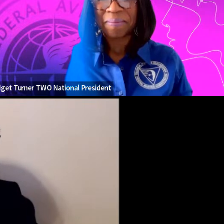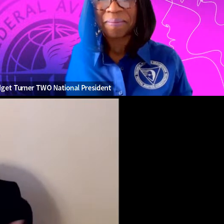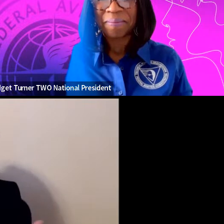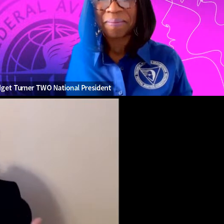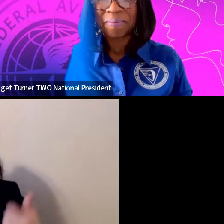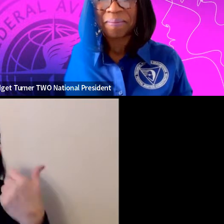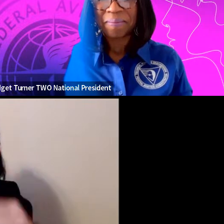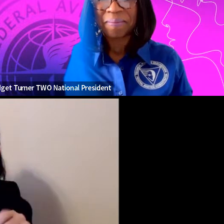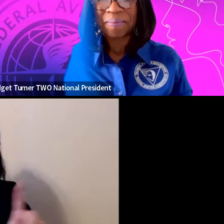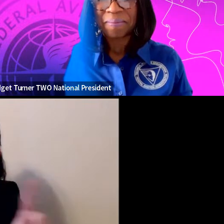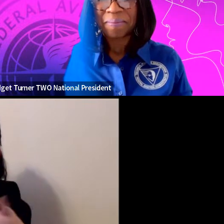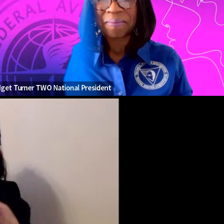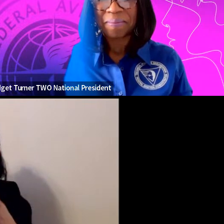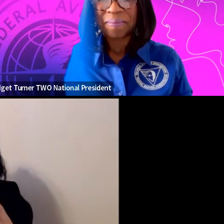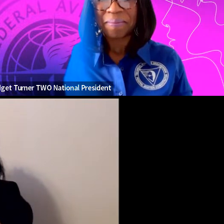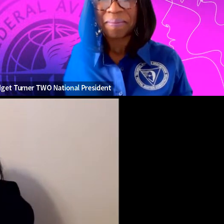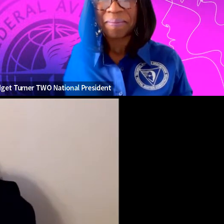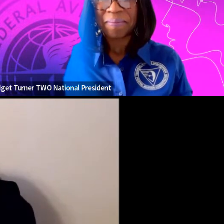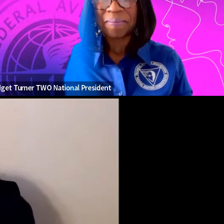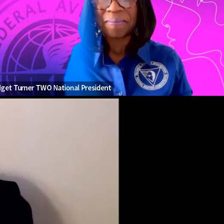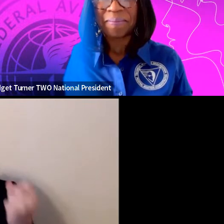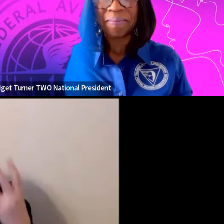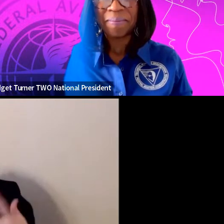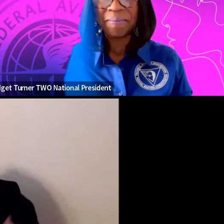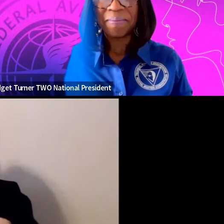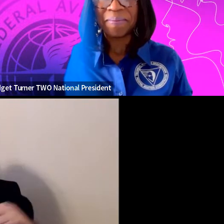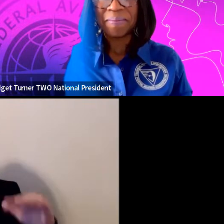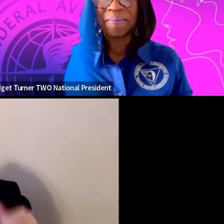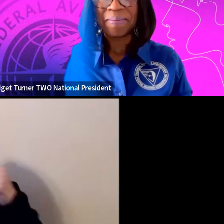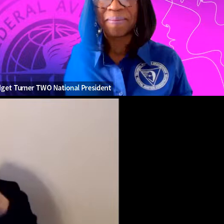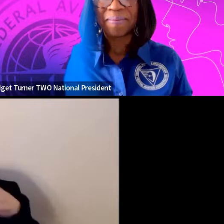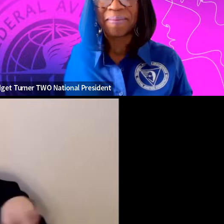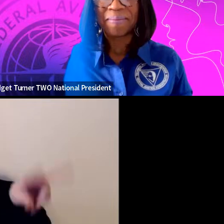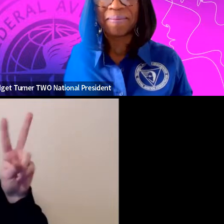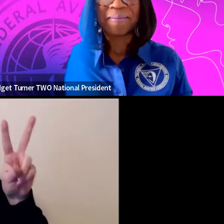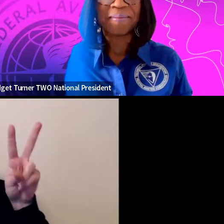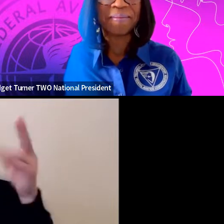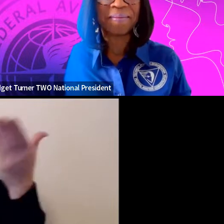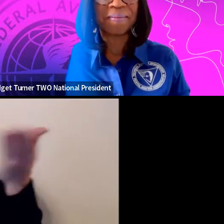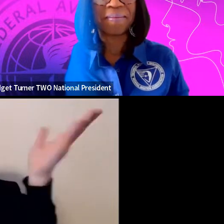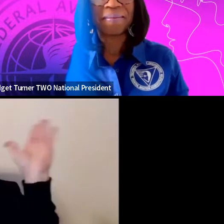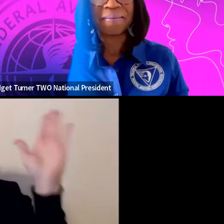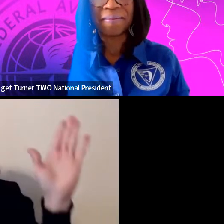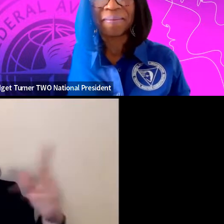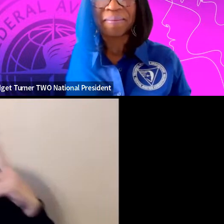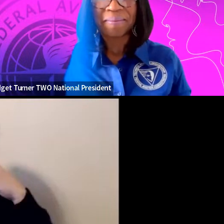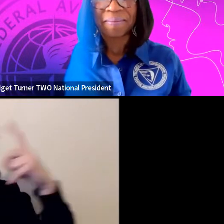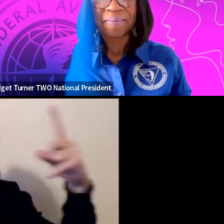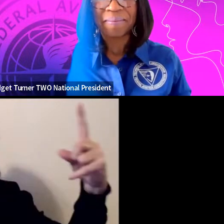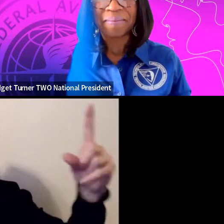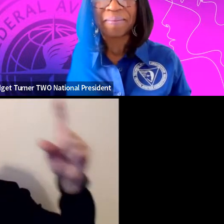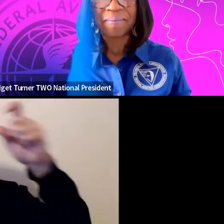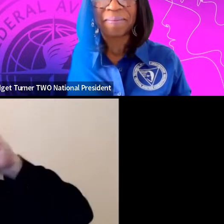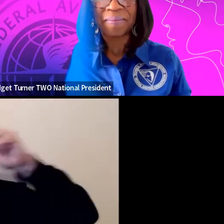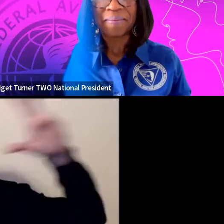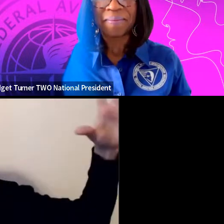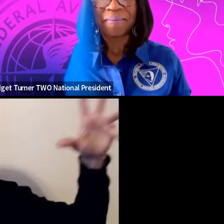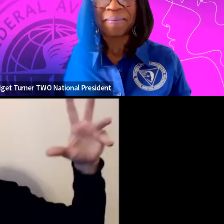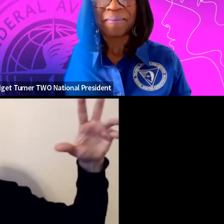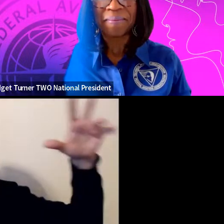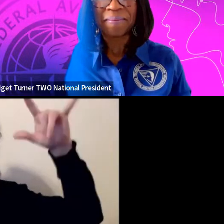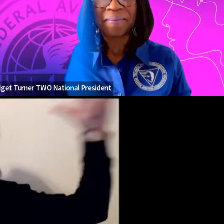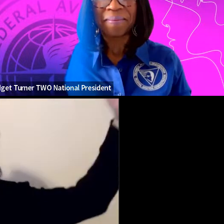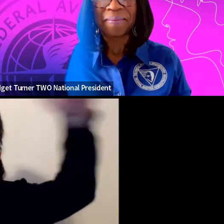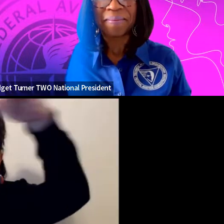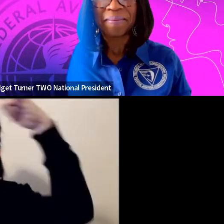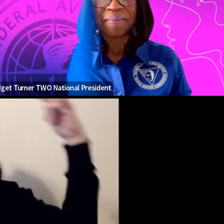remember where we came from. A lot of us were little girls who stared up at the sky, dream big, soar to the beyond. But